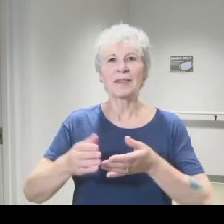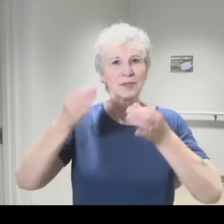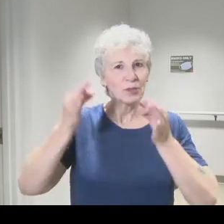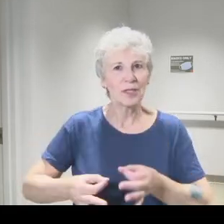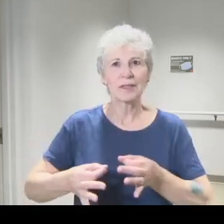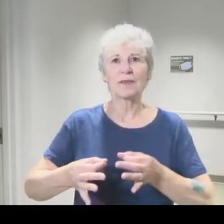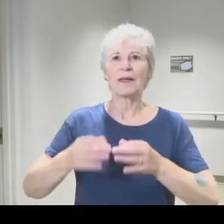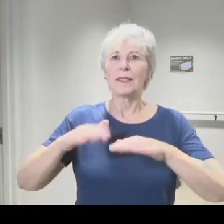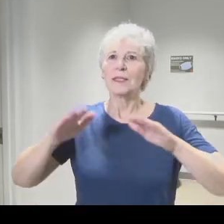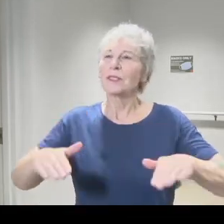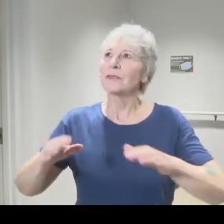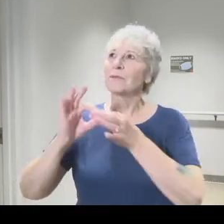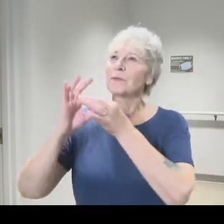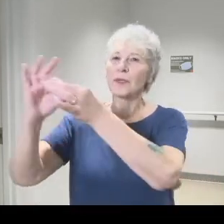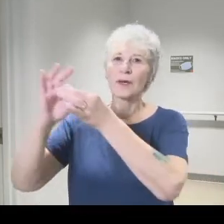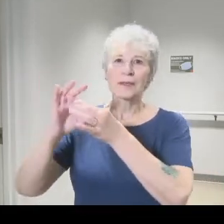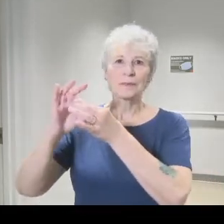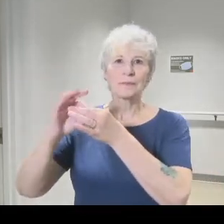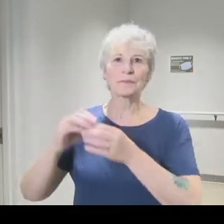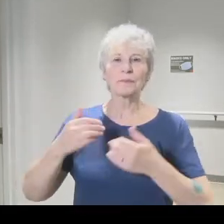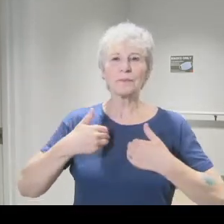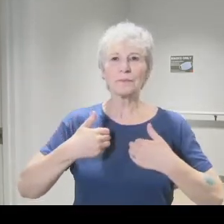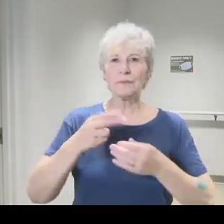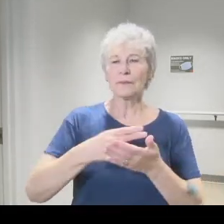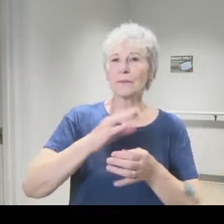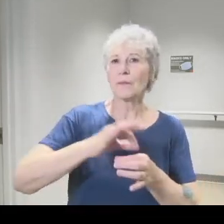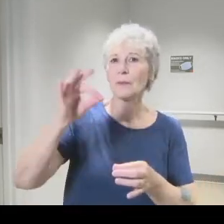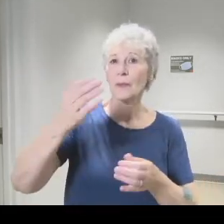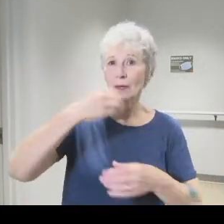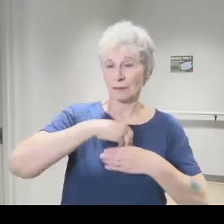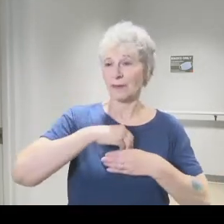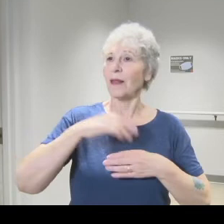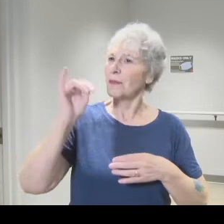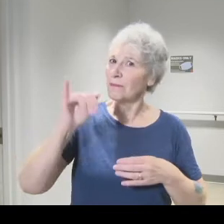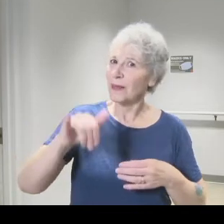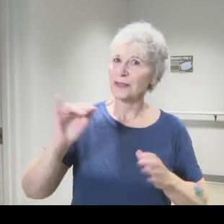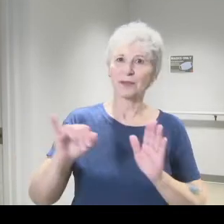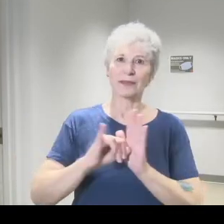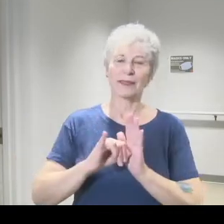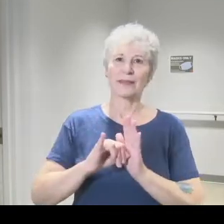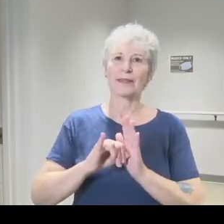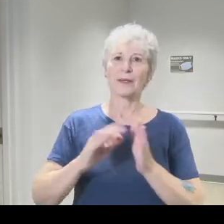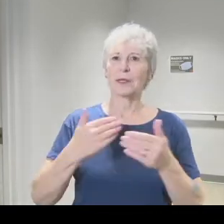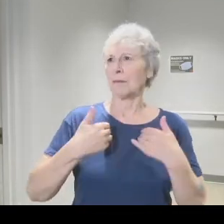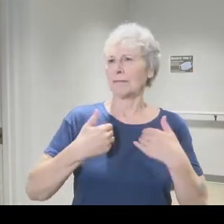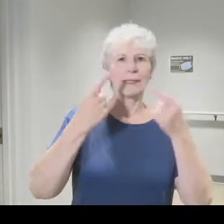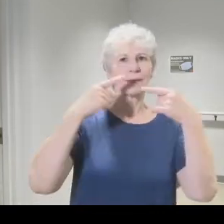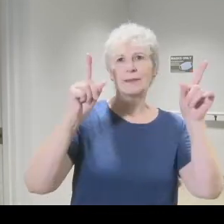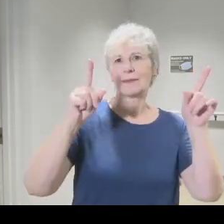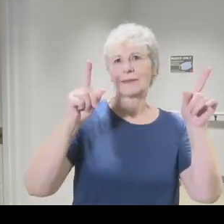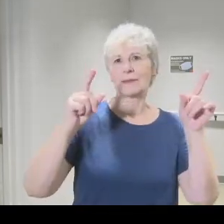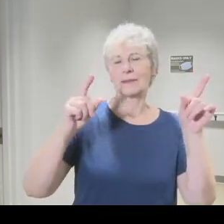We are children of him. We have the Holy Spirit within us. That's our identity. Whether we have success or we